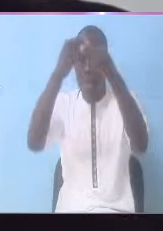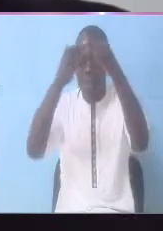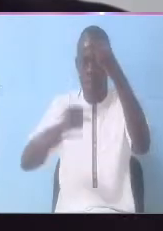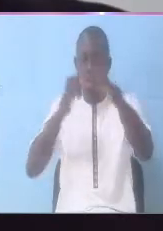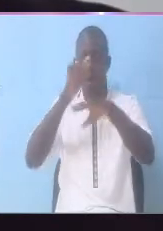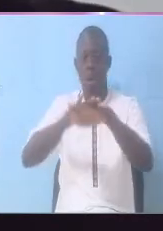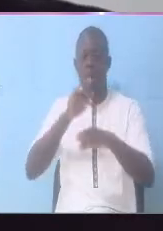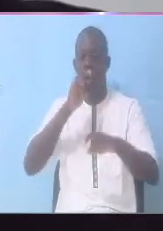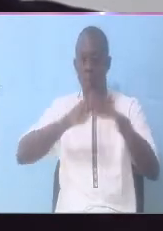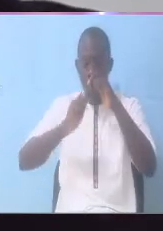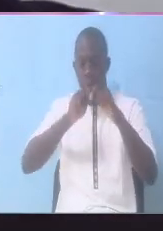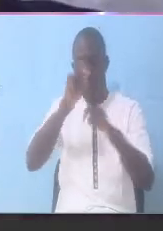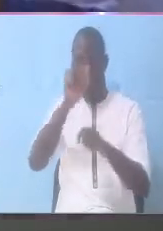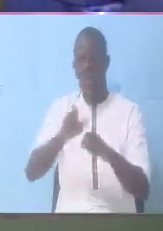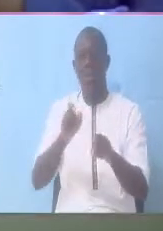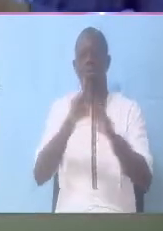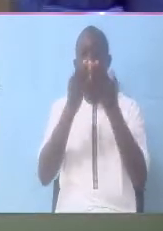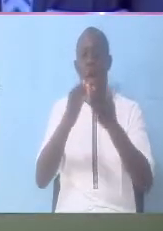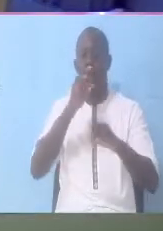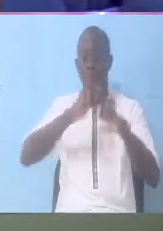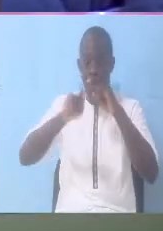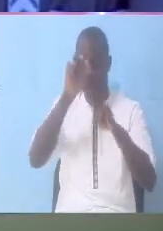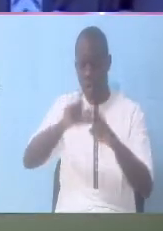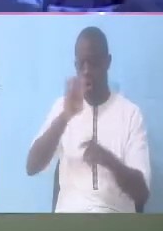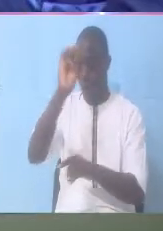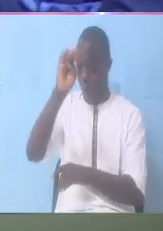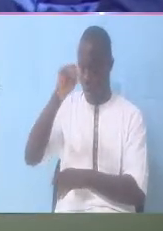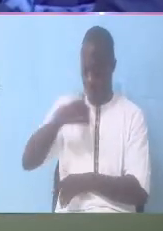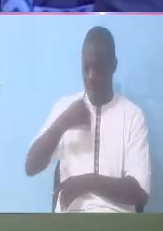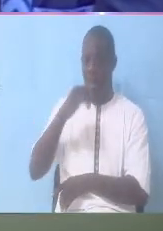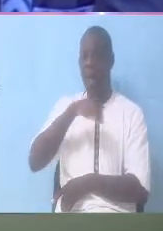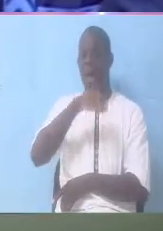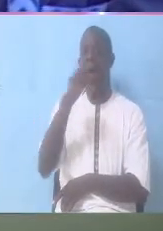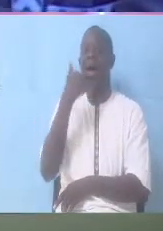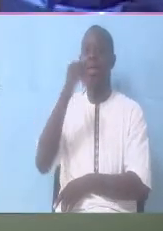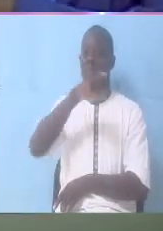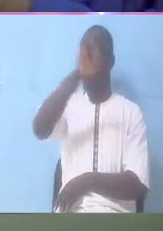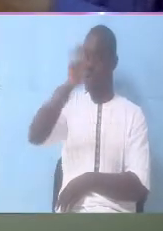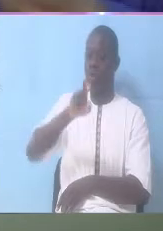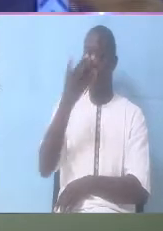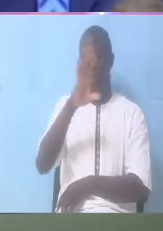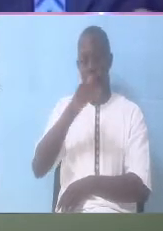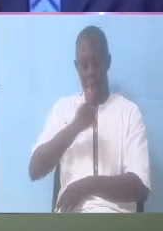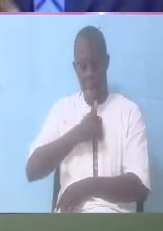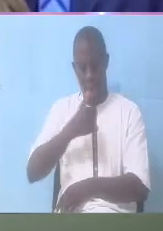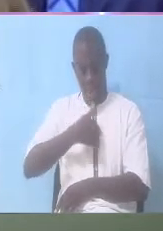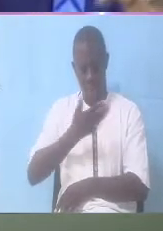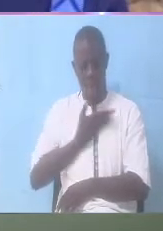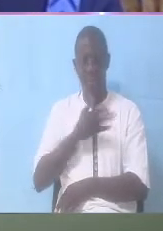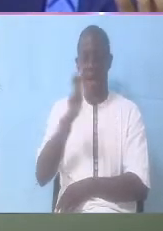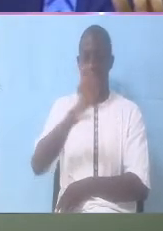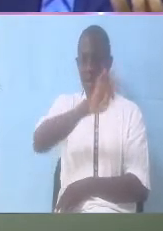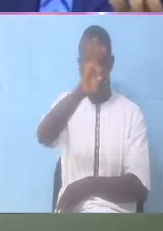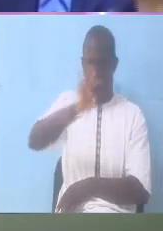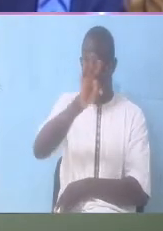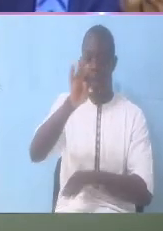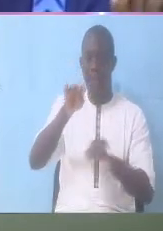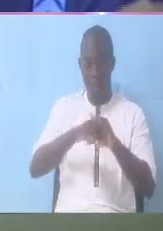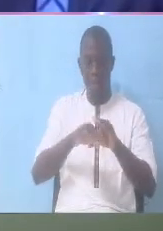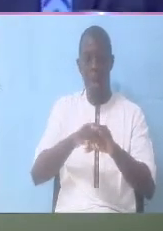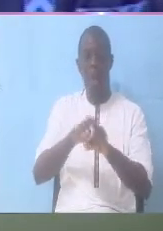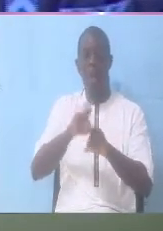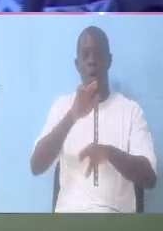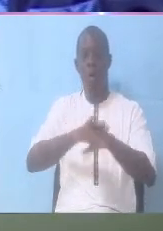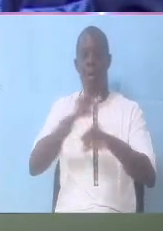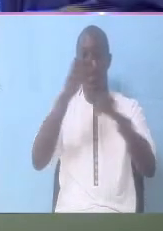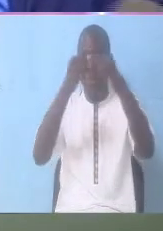marabouts call you to check whether there is any of your relative on the list. And for that reason, sir, I sent you, just a moment,